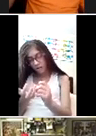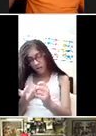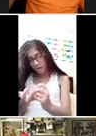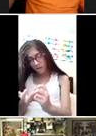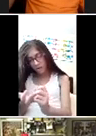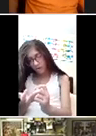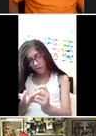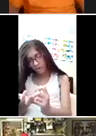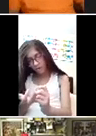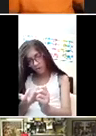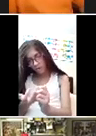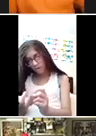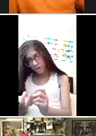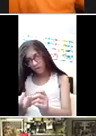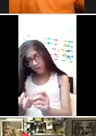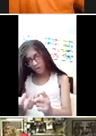Mm-hmm. So,